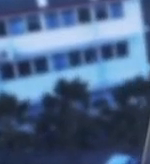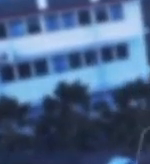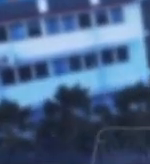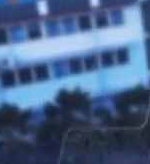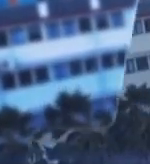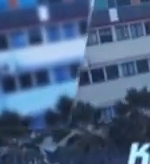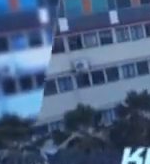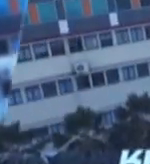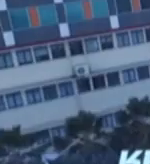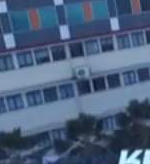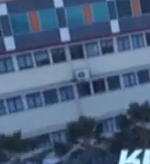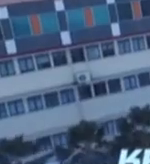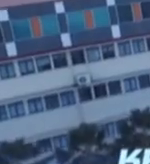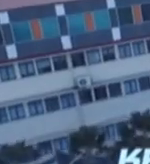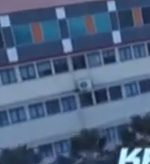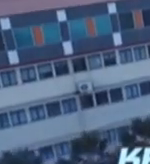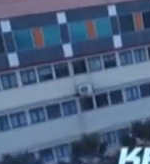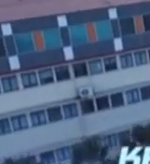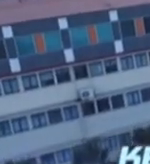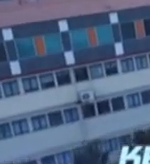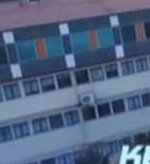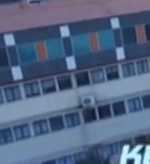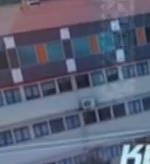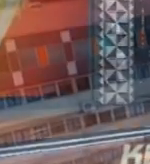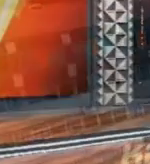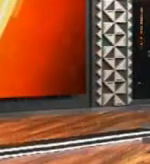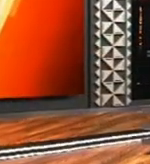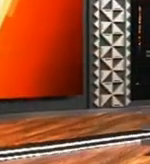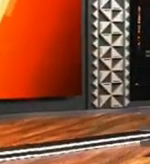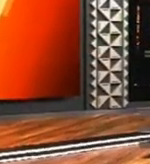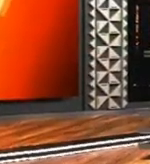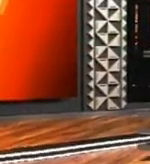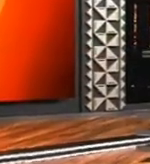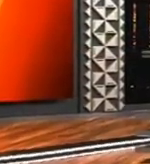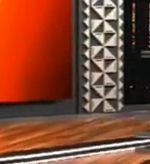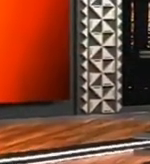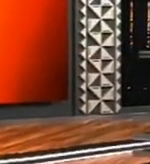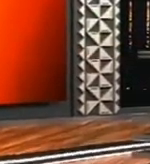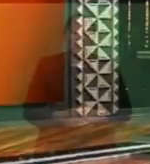From the studios of FBC Suva, Jackie Spate.